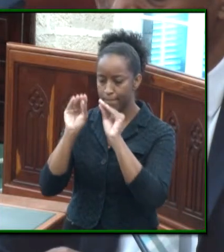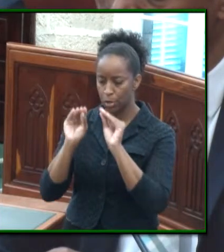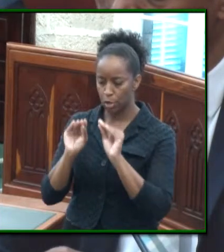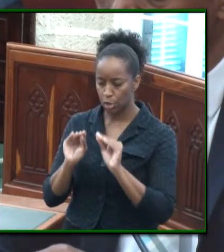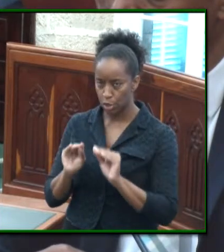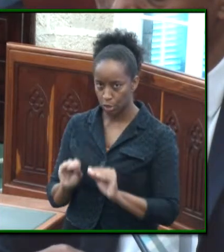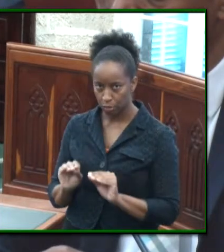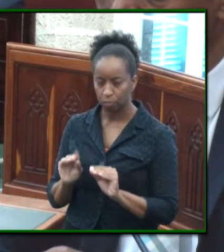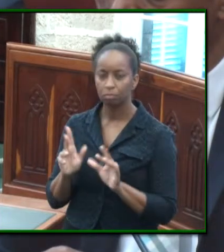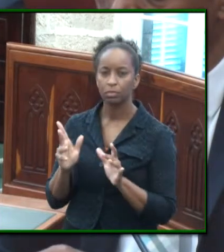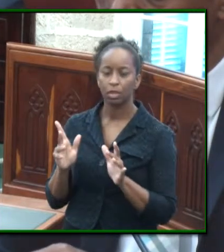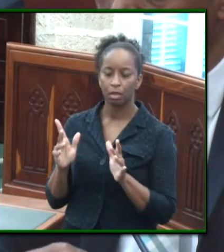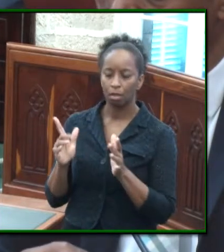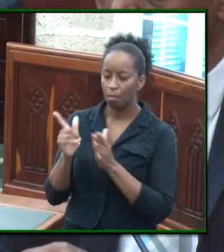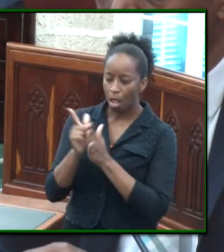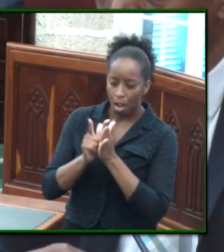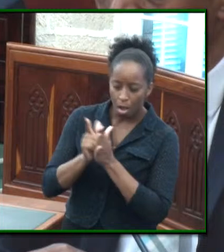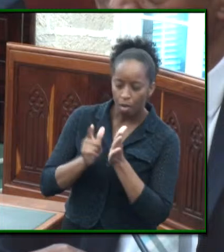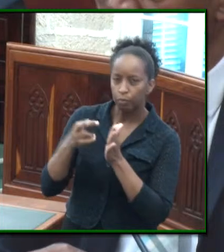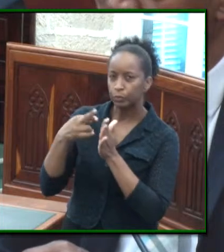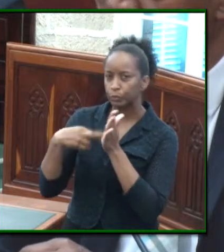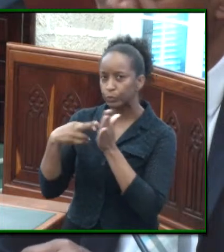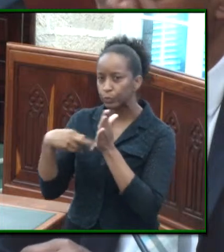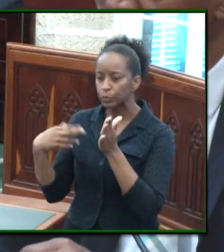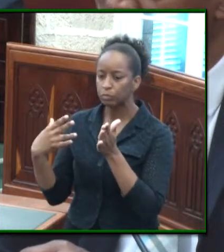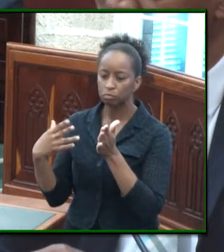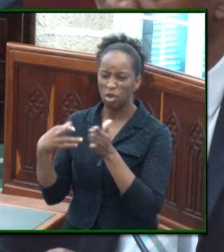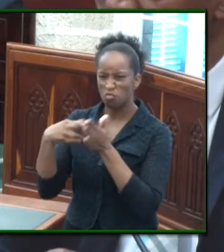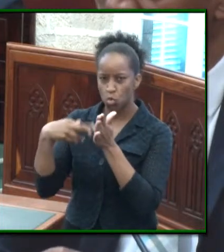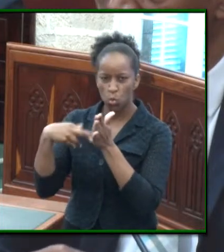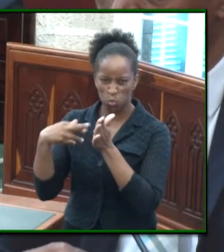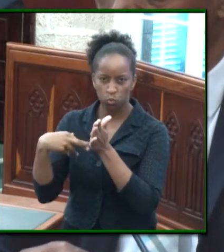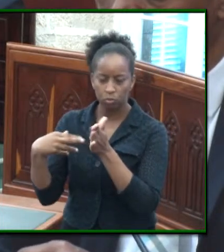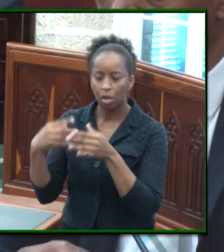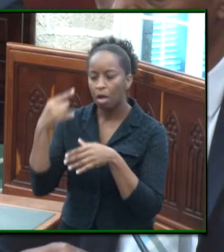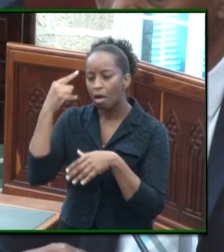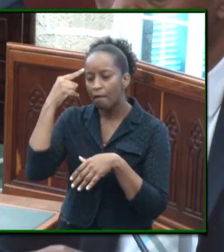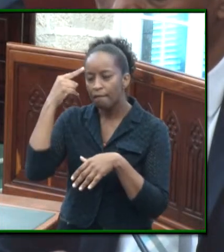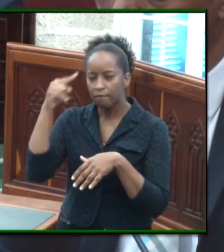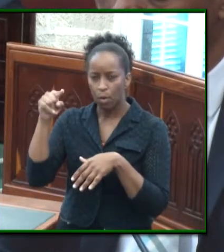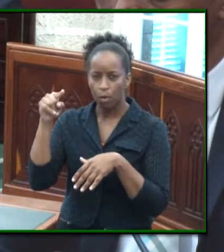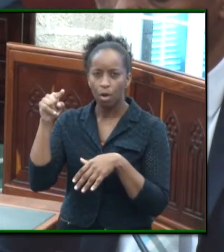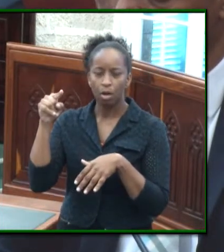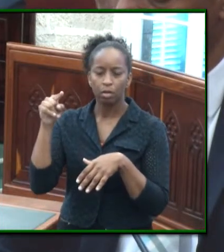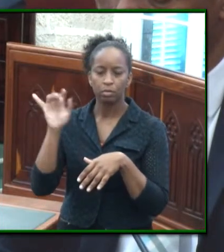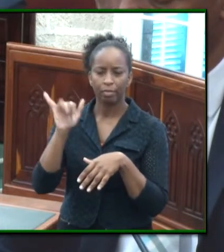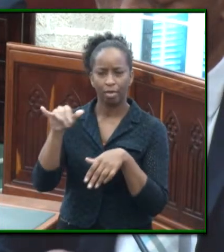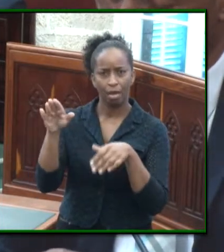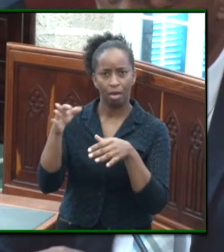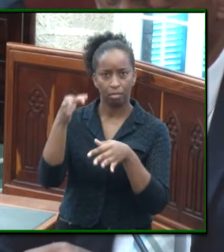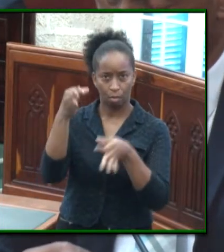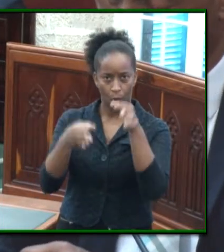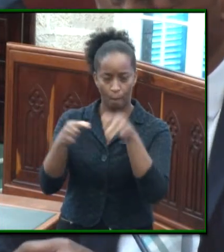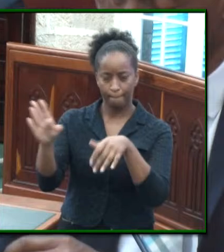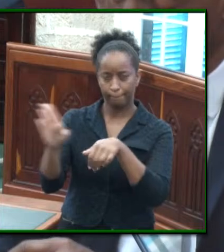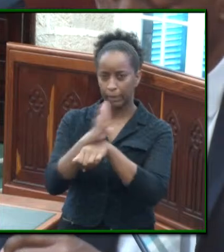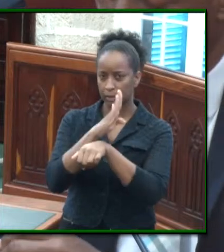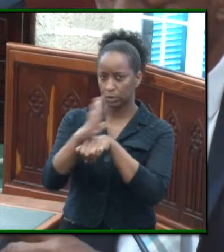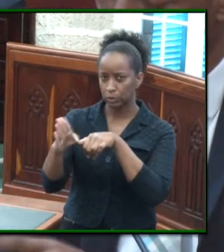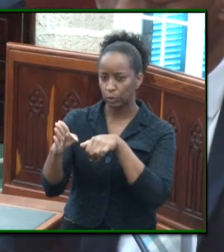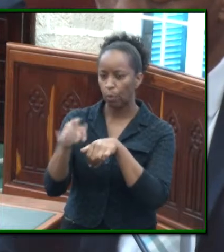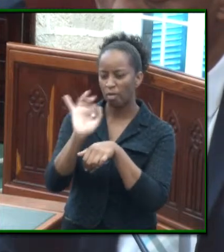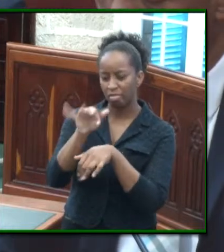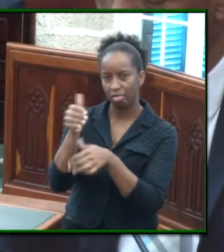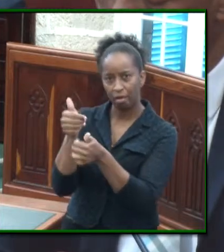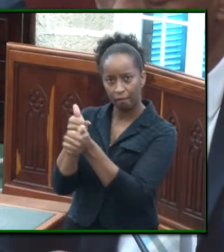I am happy to say, though you use the word doldrums in your opening comment, I'm happy to say that we are about to get